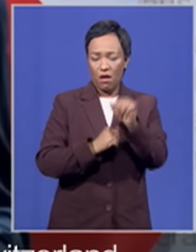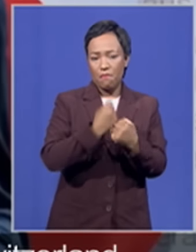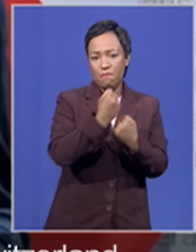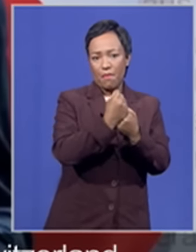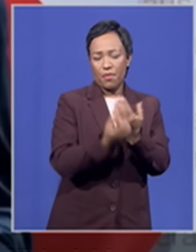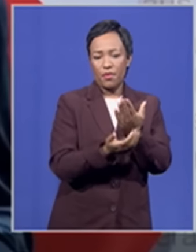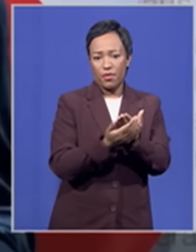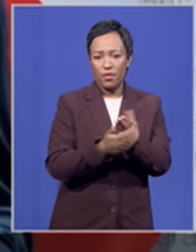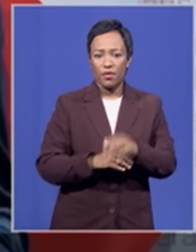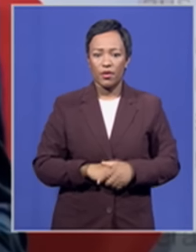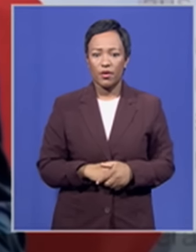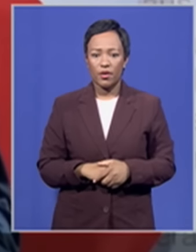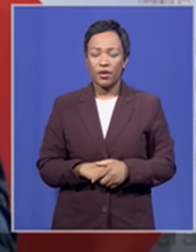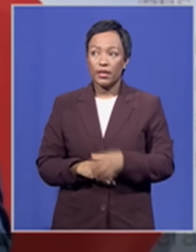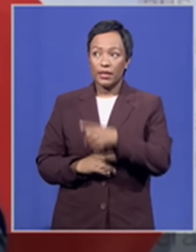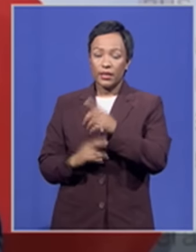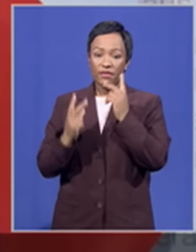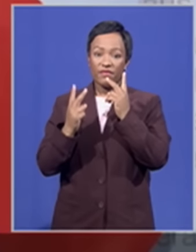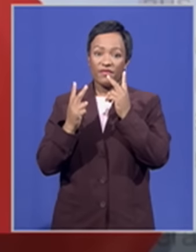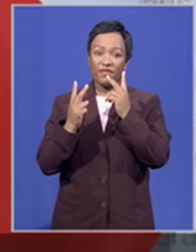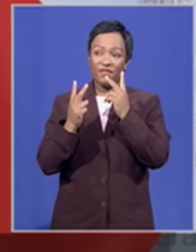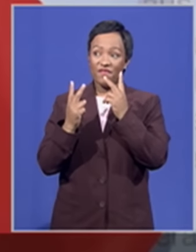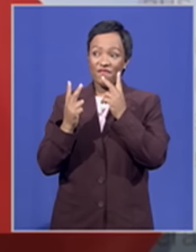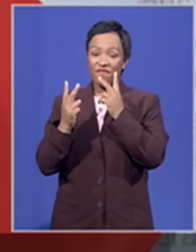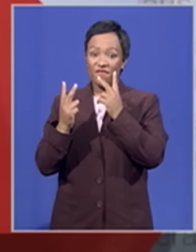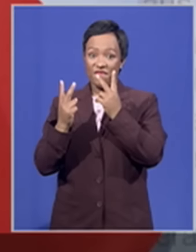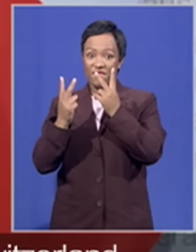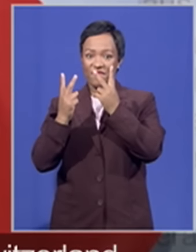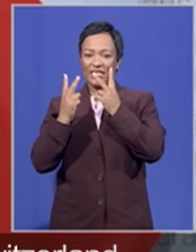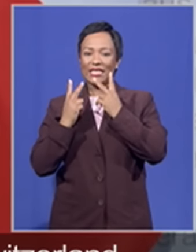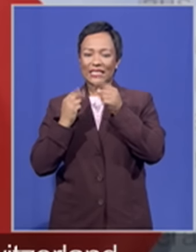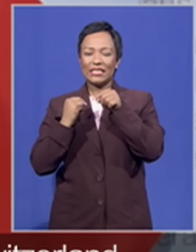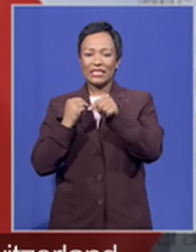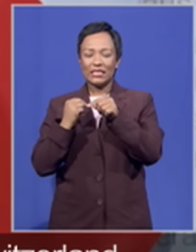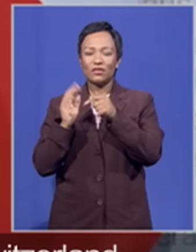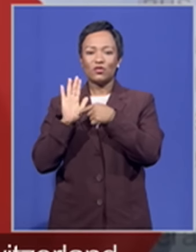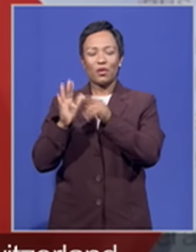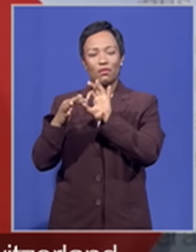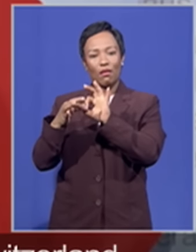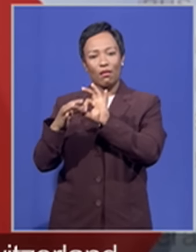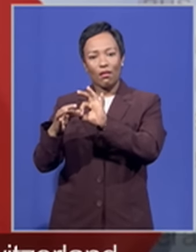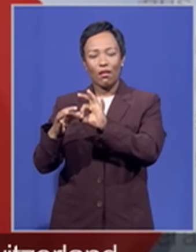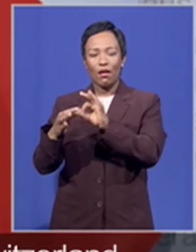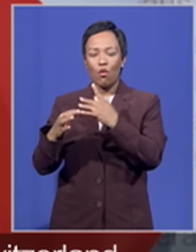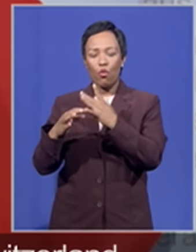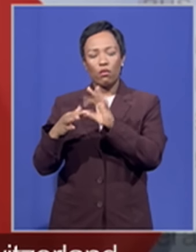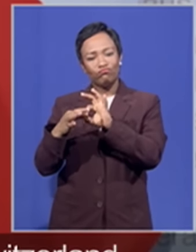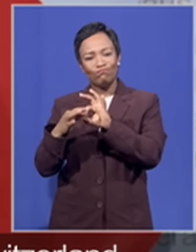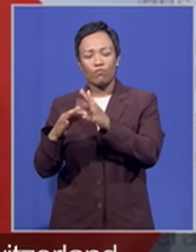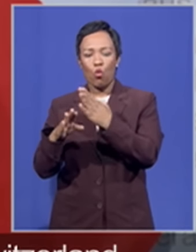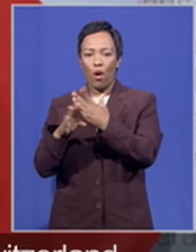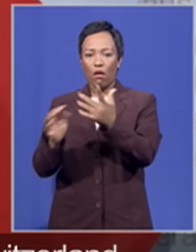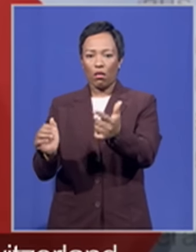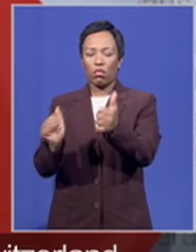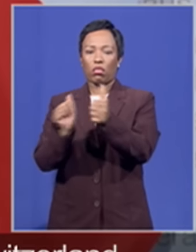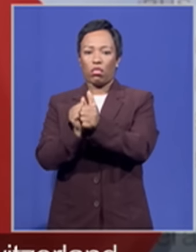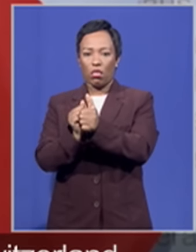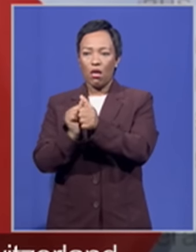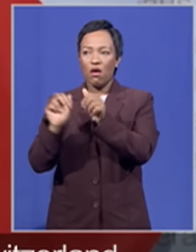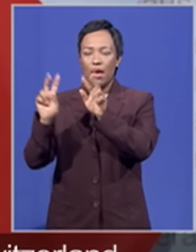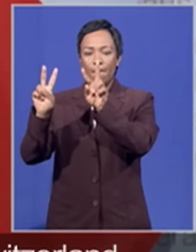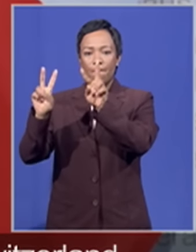This visit underscores the friendship and trust between our two nations. We are committed to working together in areas such as peace